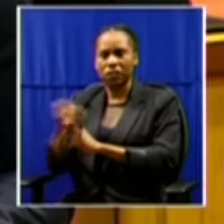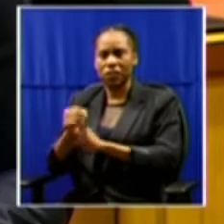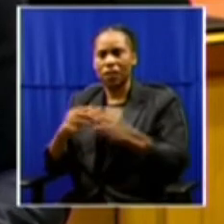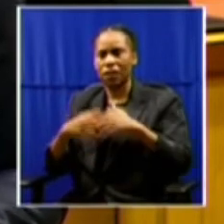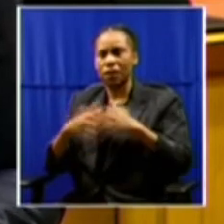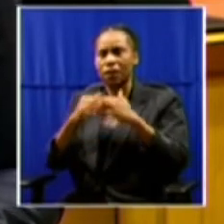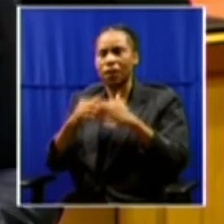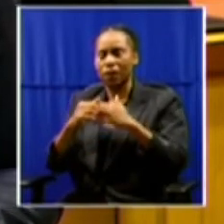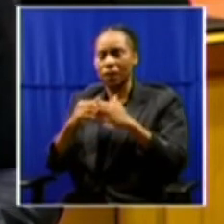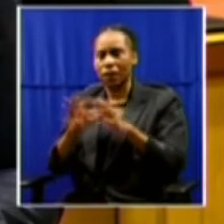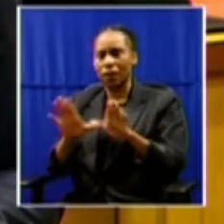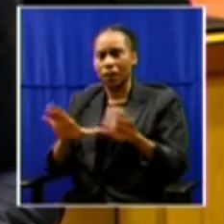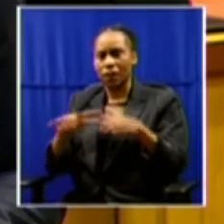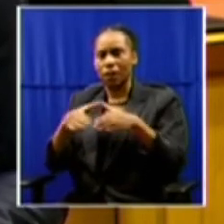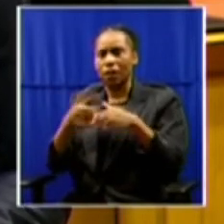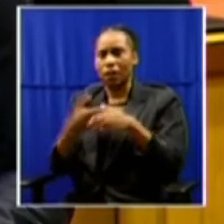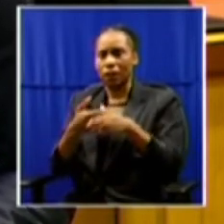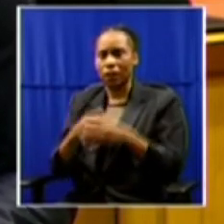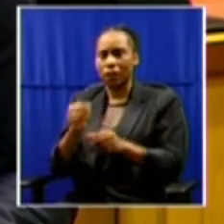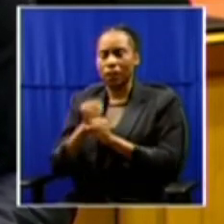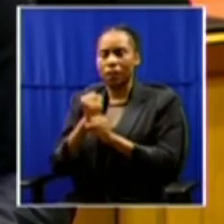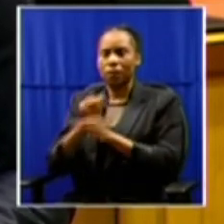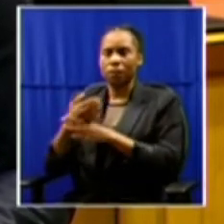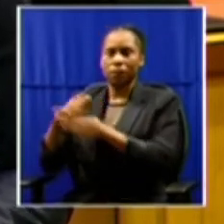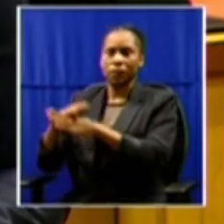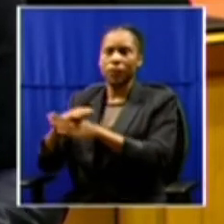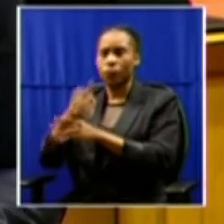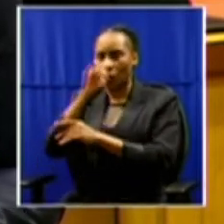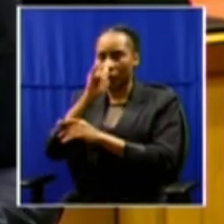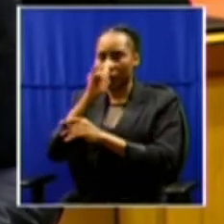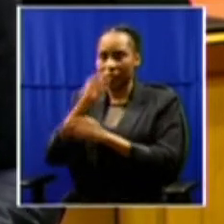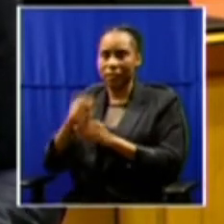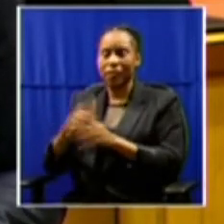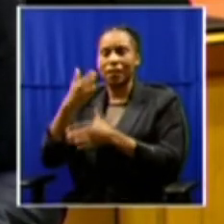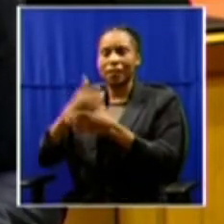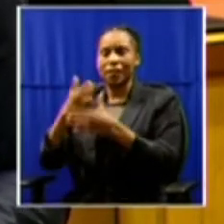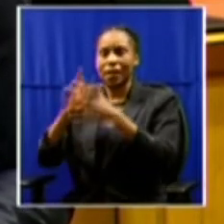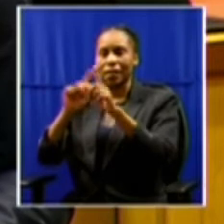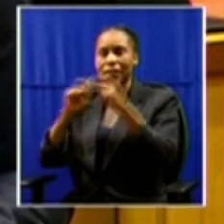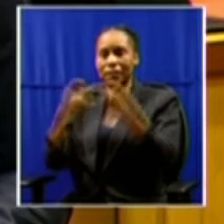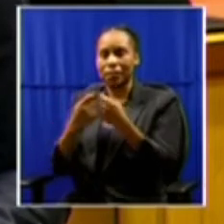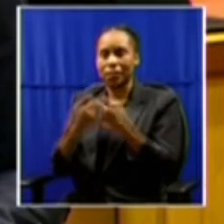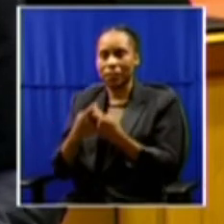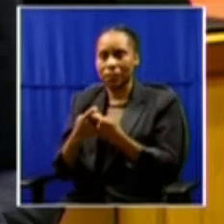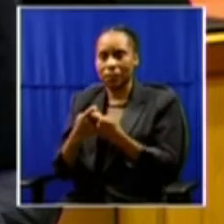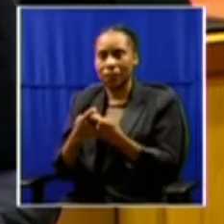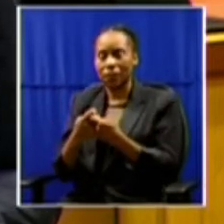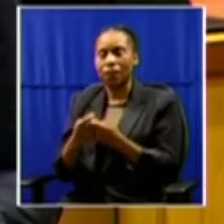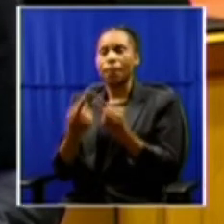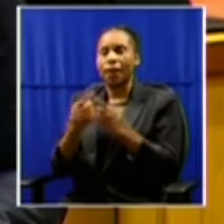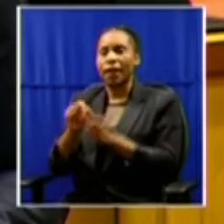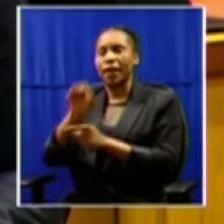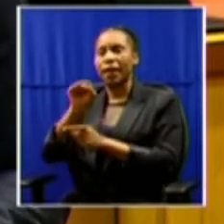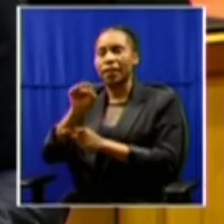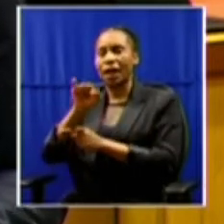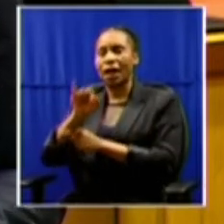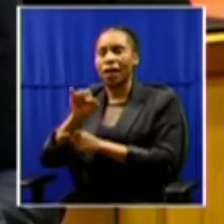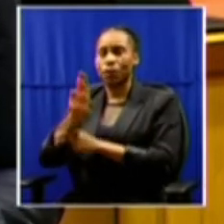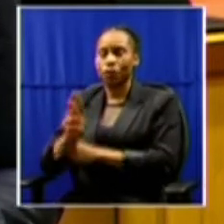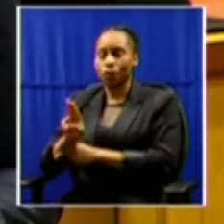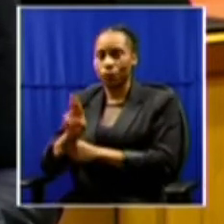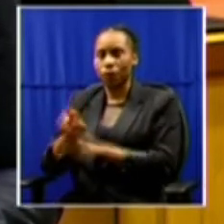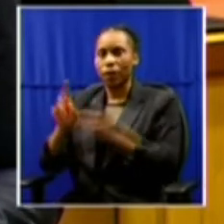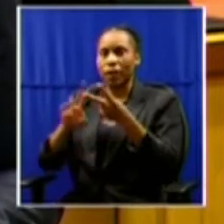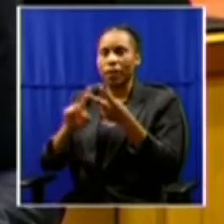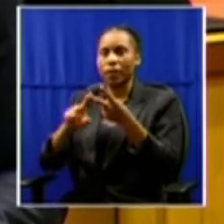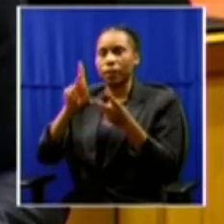cluster's initiatives such as anti-corruption task team, co-chaired by the DCI, DPCI, and the SIU, are making